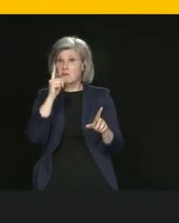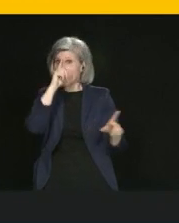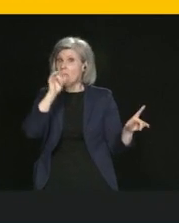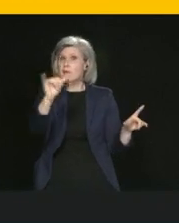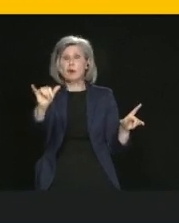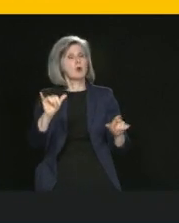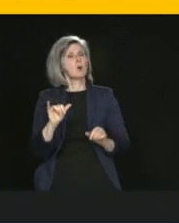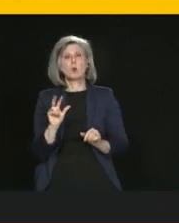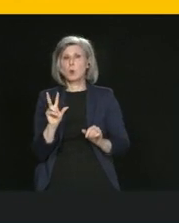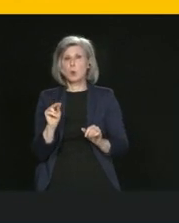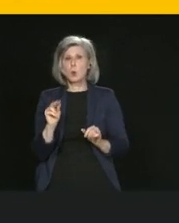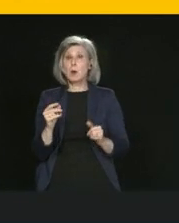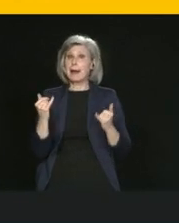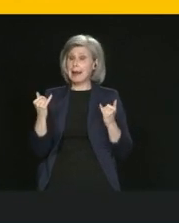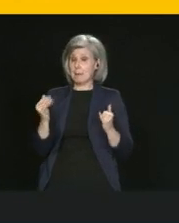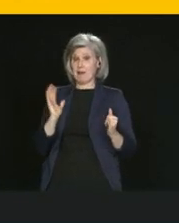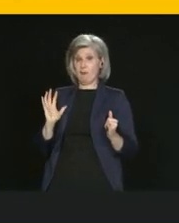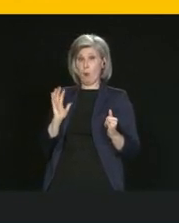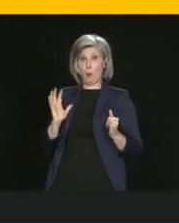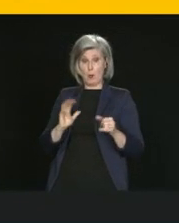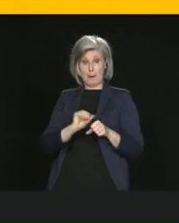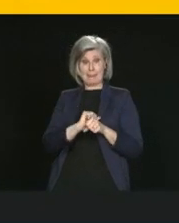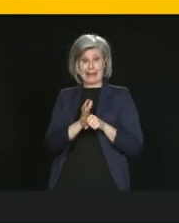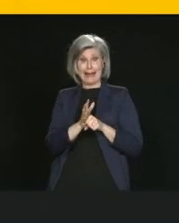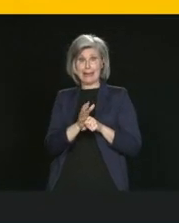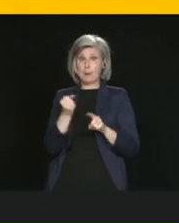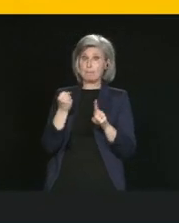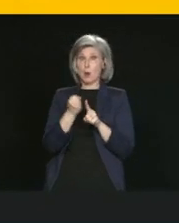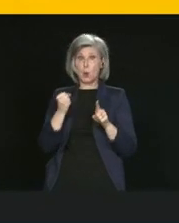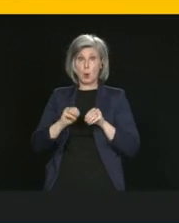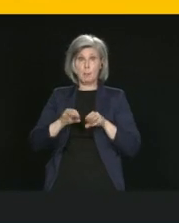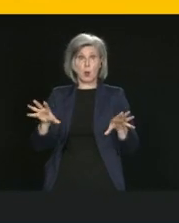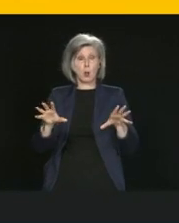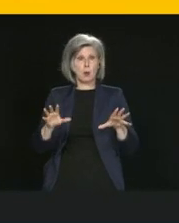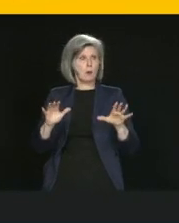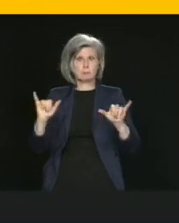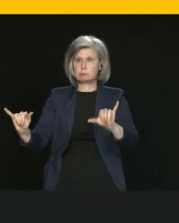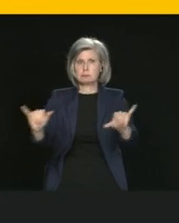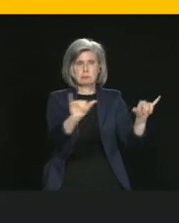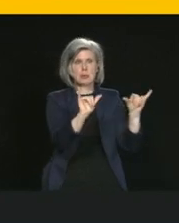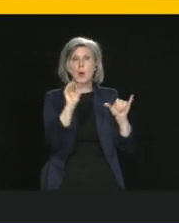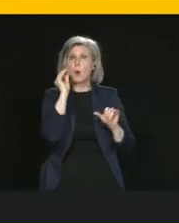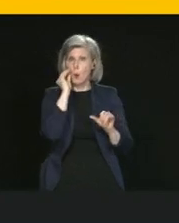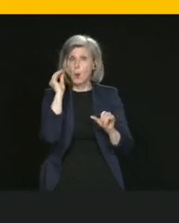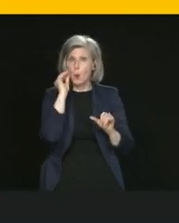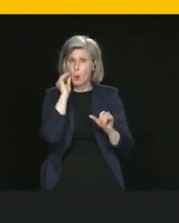home to a phase where workers are going back to work when it is safe and possible for them to do so.